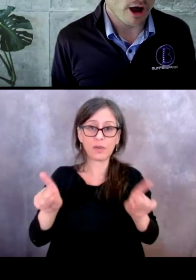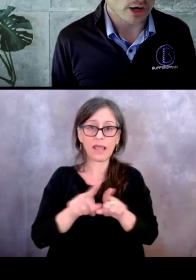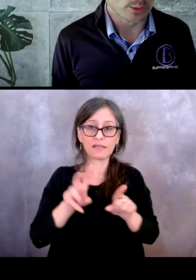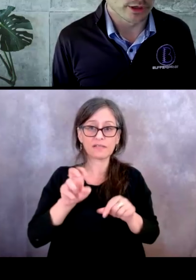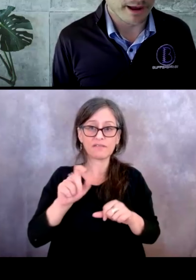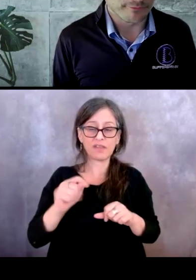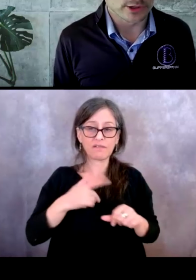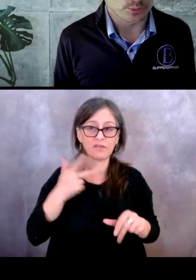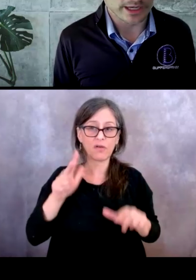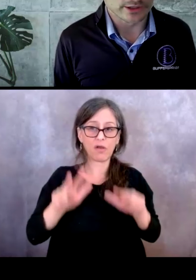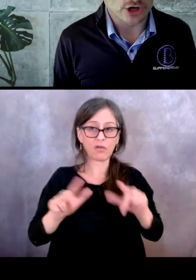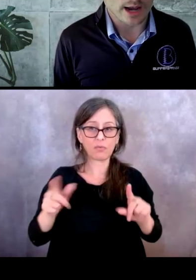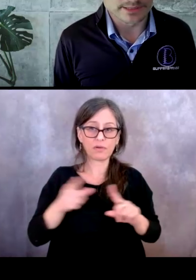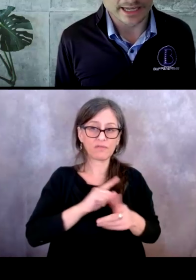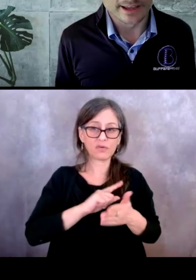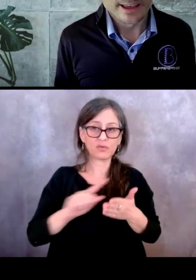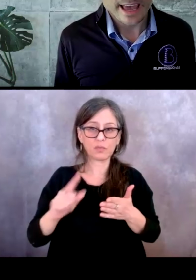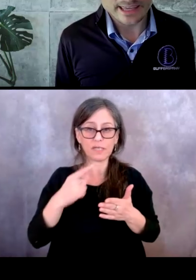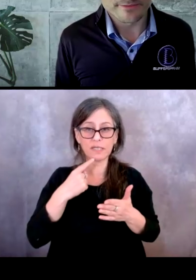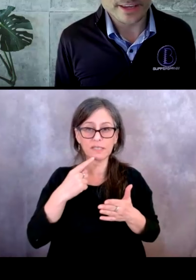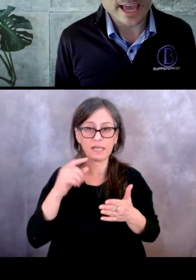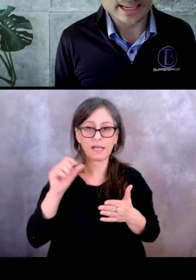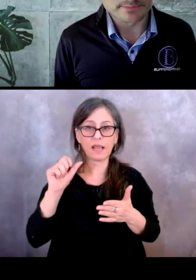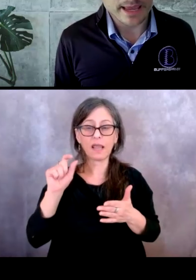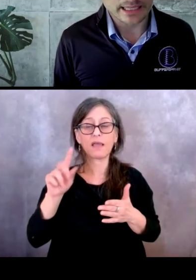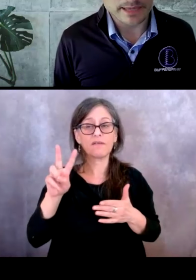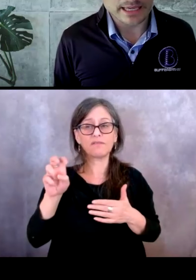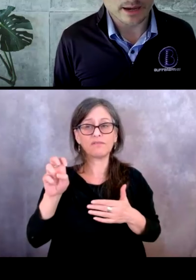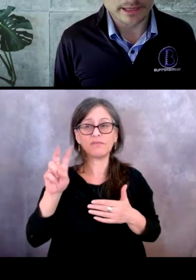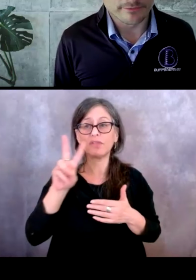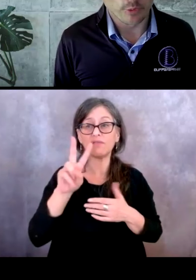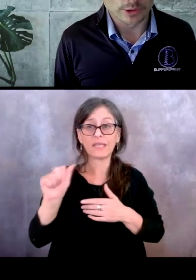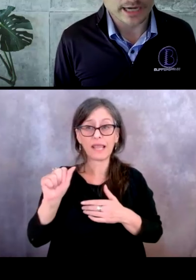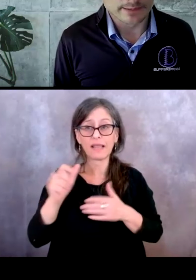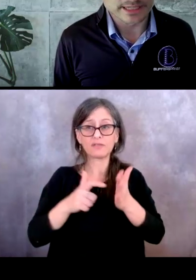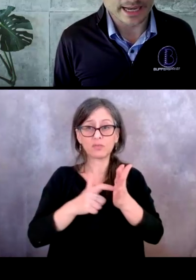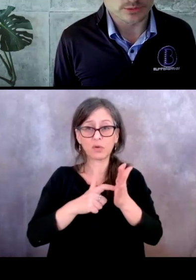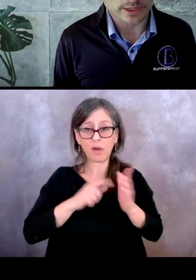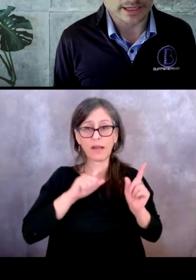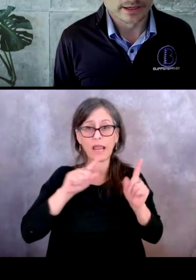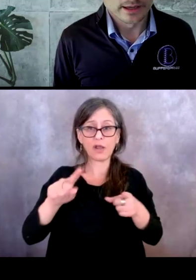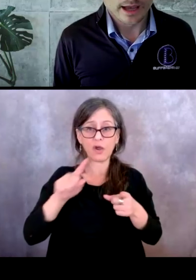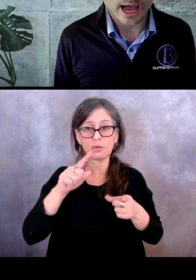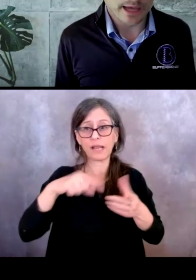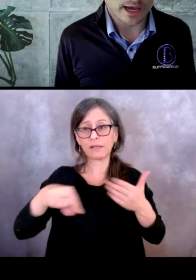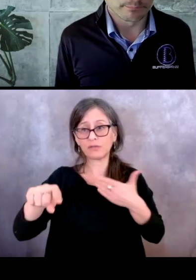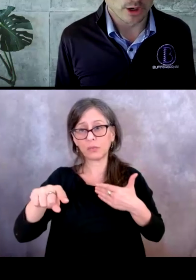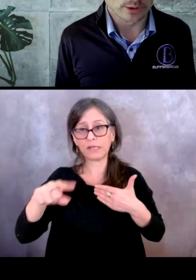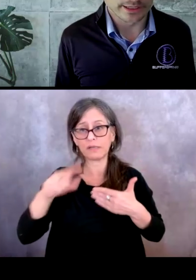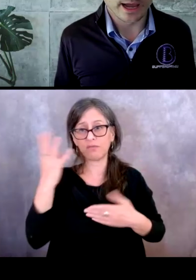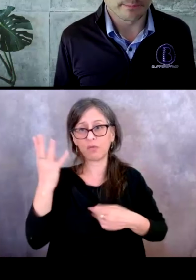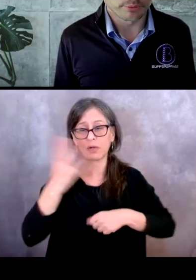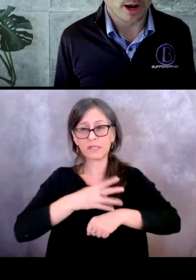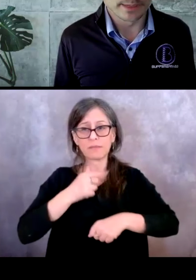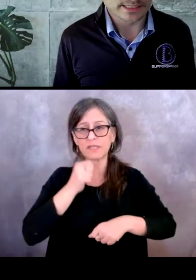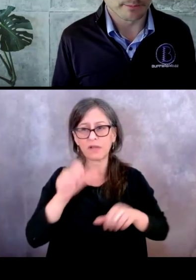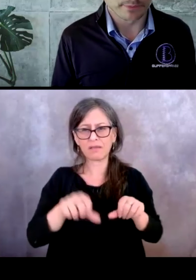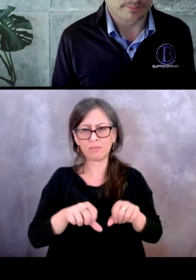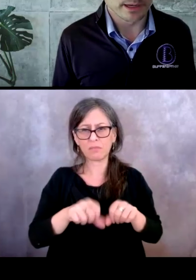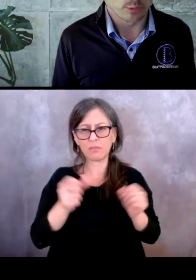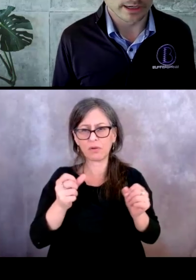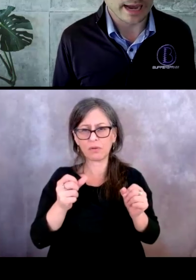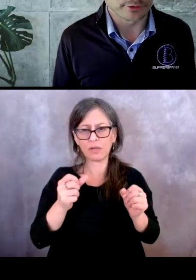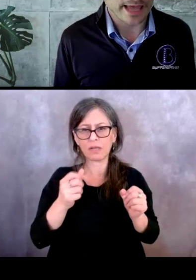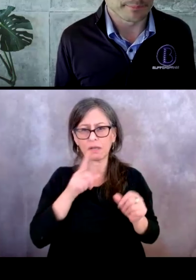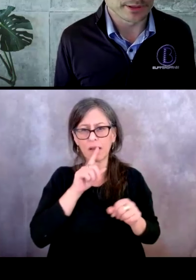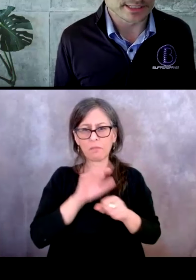and feel awkward on my first week in the job saying, hey, the VA is making me come in 4 times next week. I'm not broken, I promise. I'm